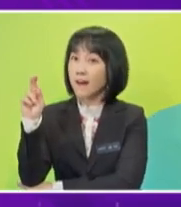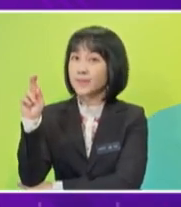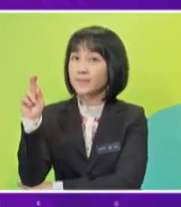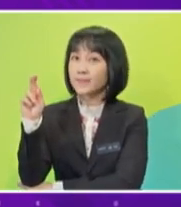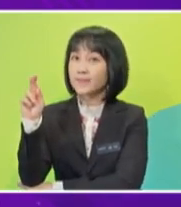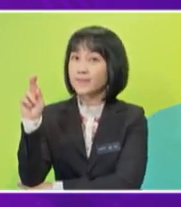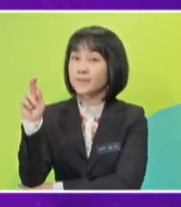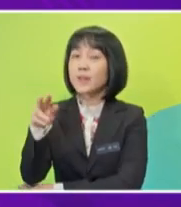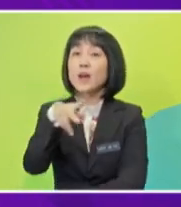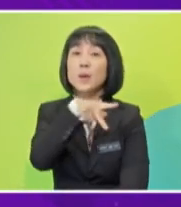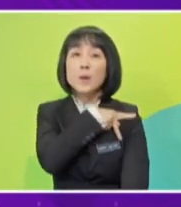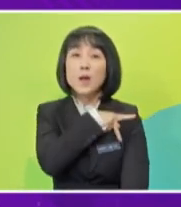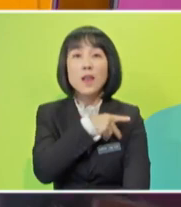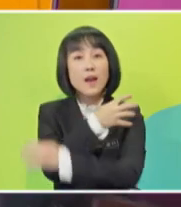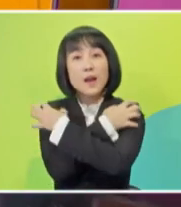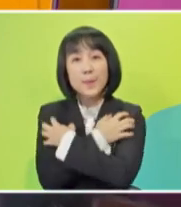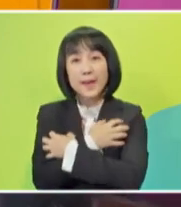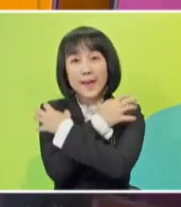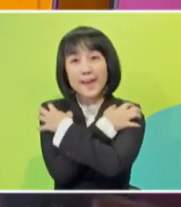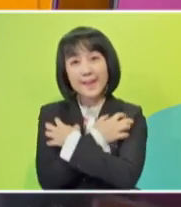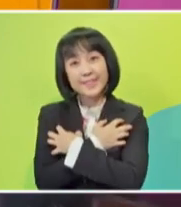B-E-A-R, polar bear.